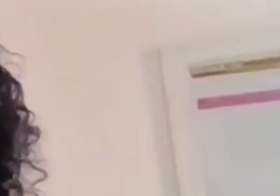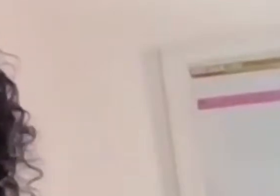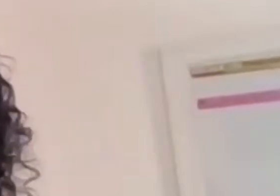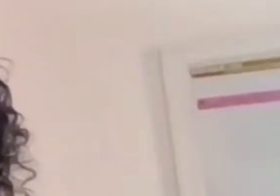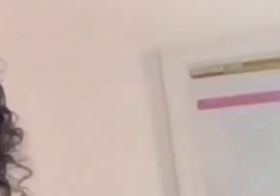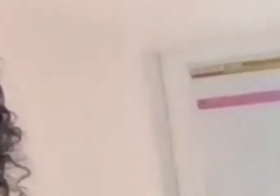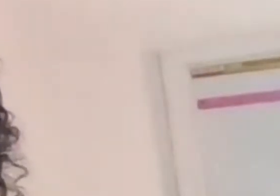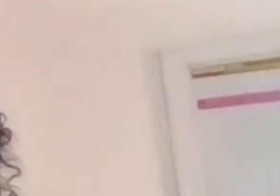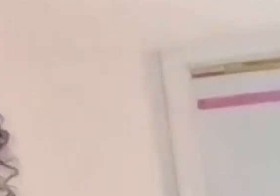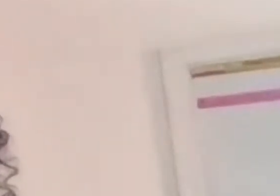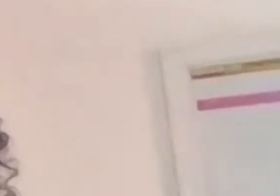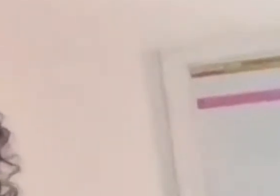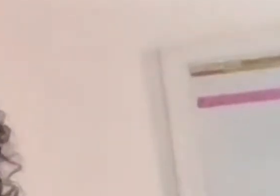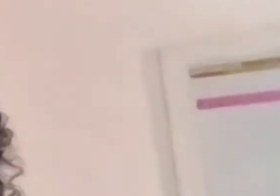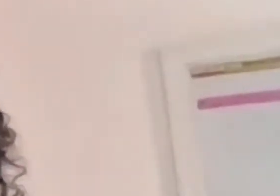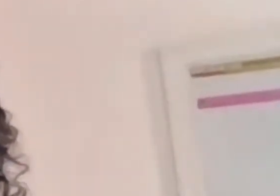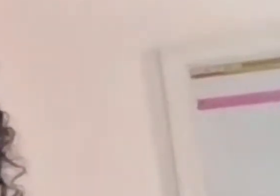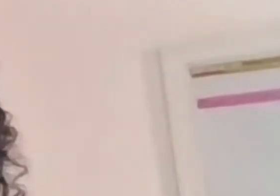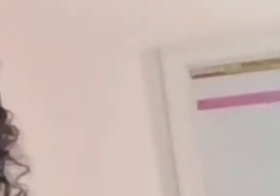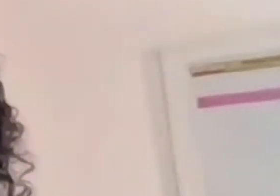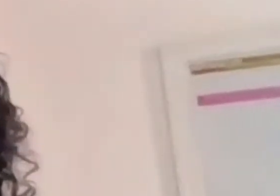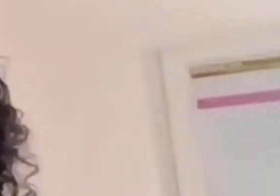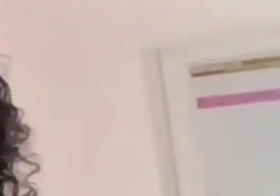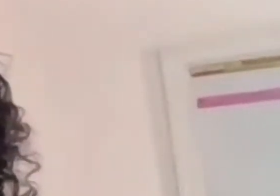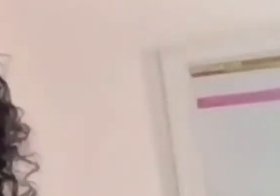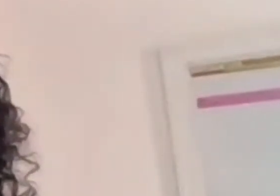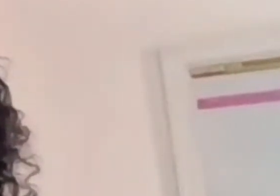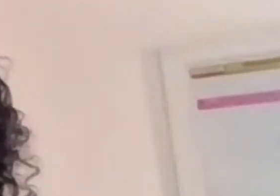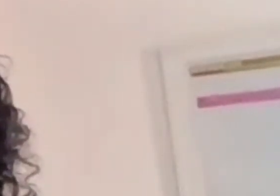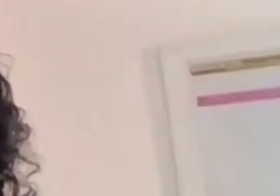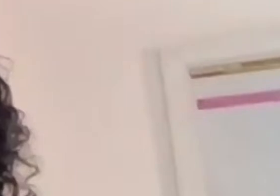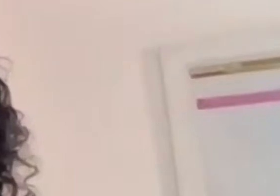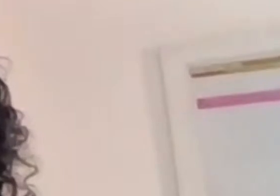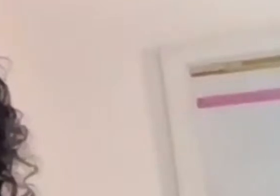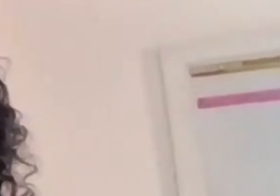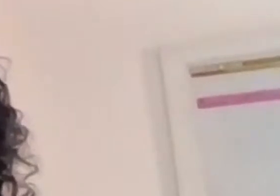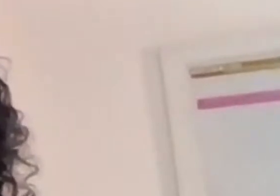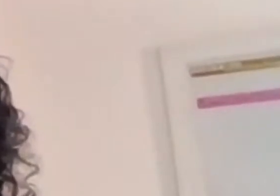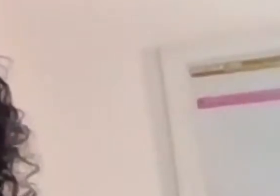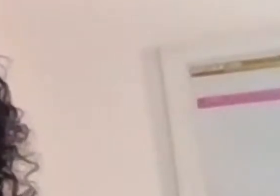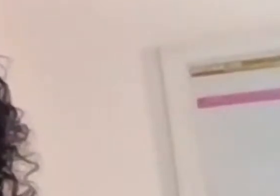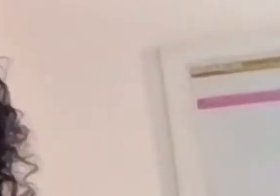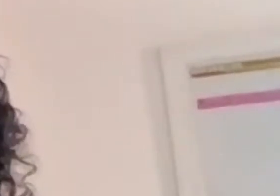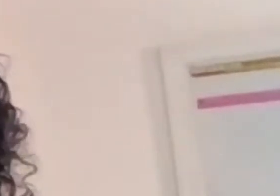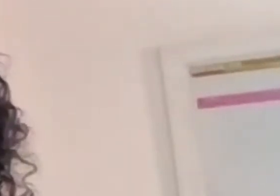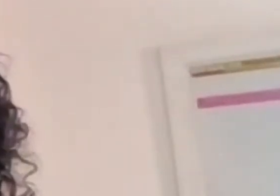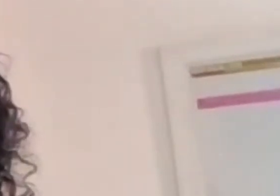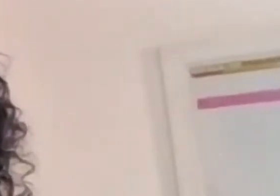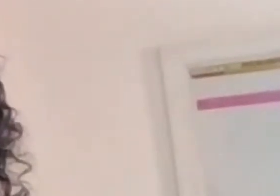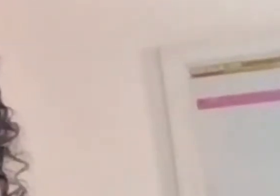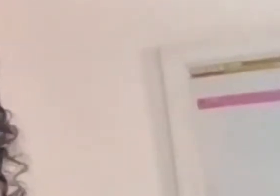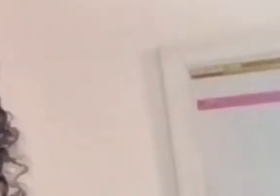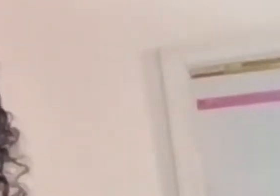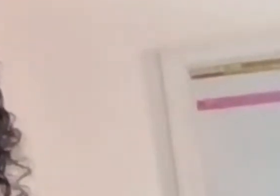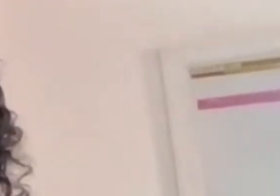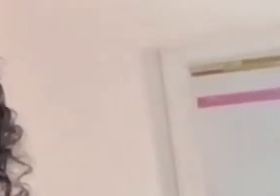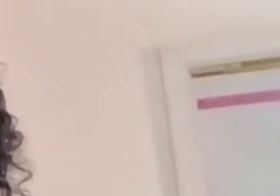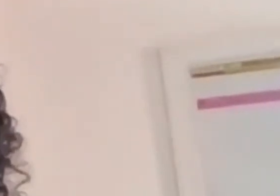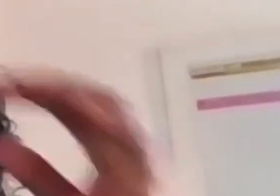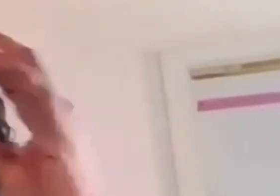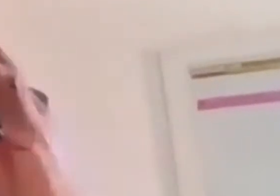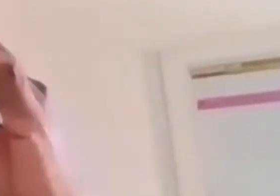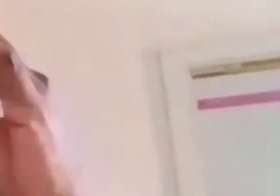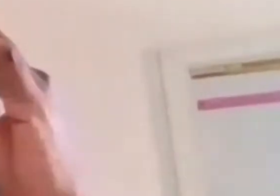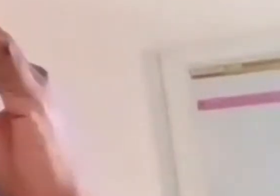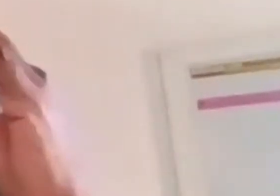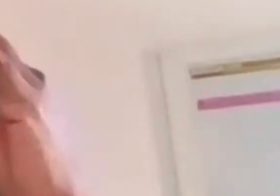home testing is available. Is what we want to say? Through the Ministry of Health, you can have home testing not only for persons